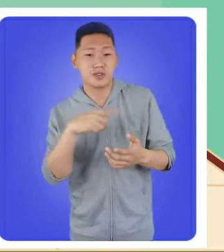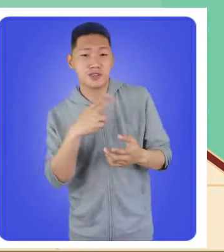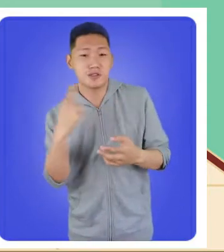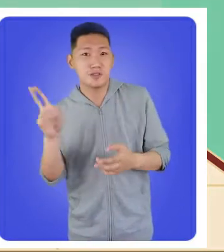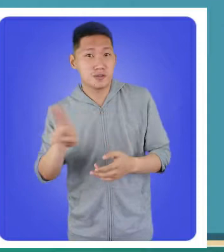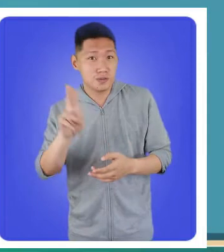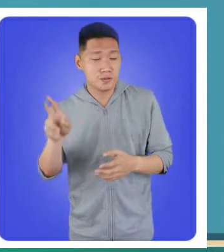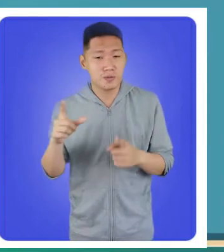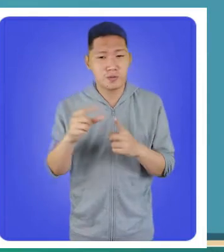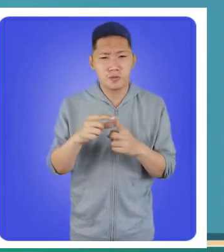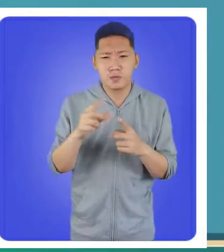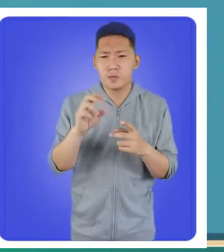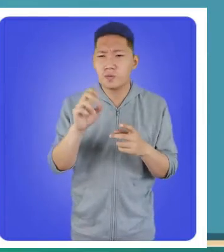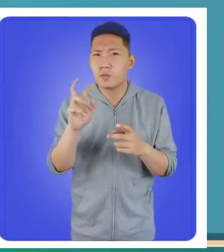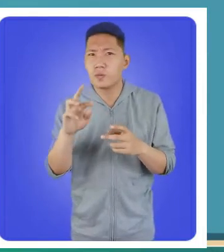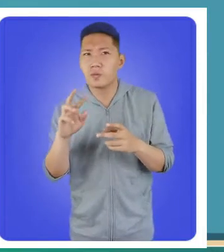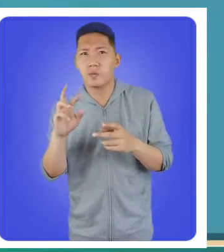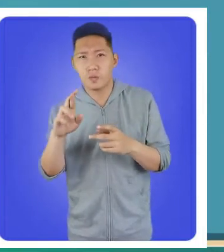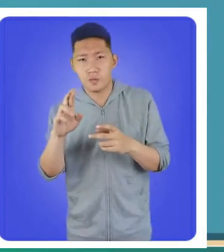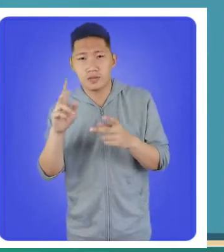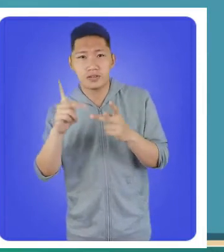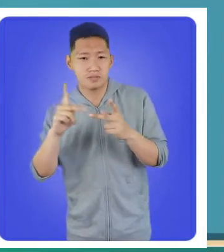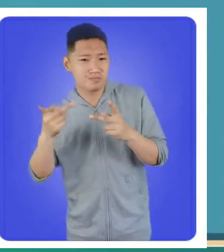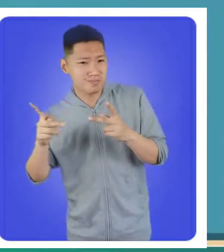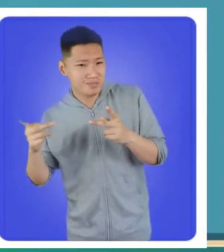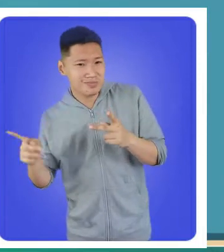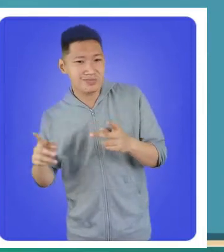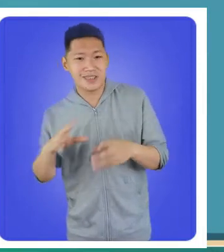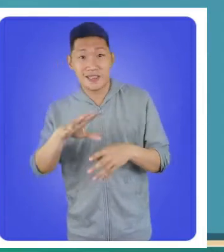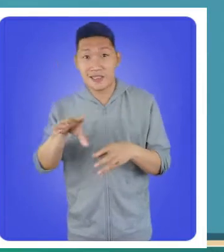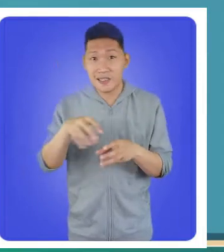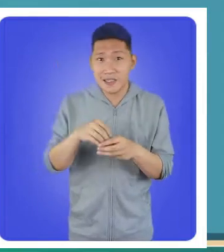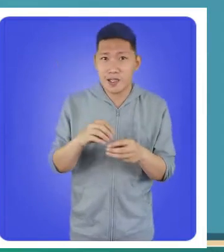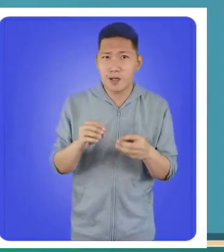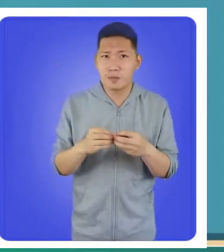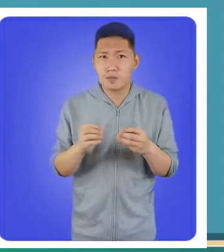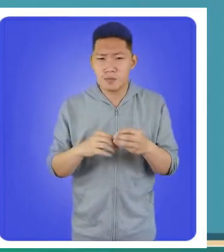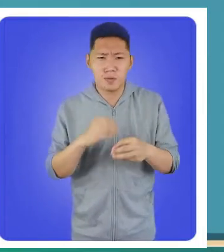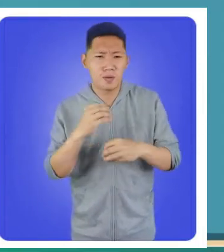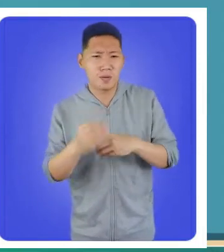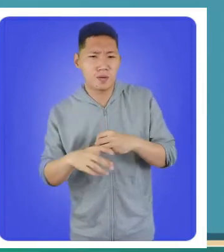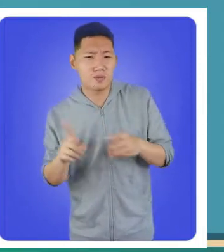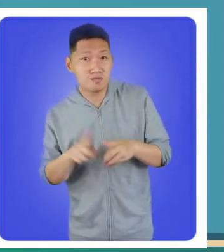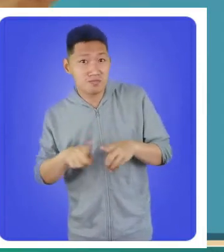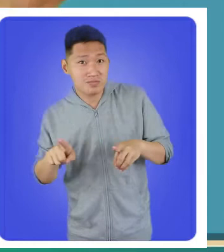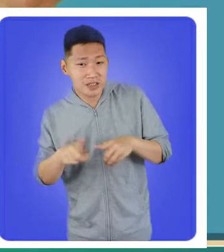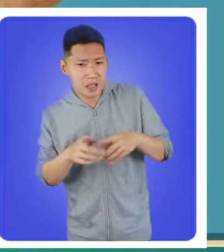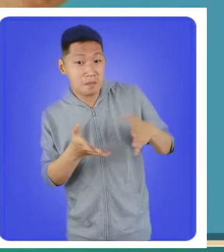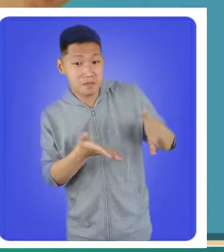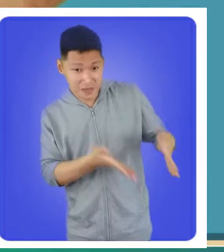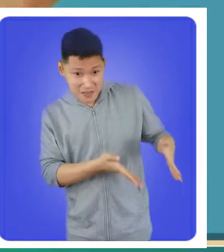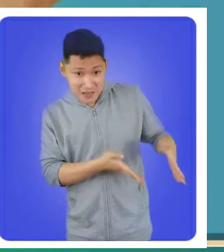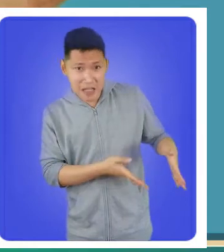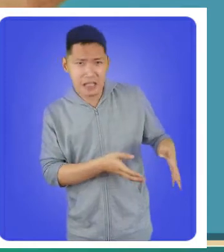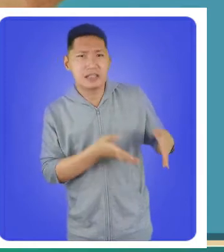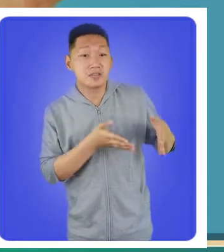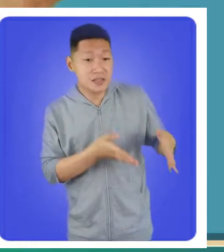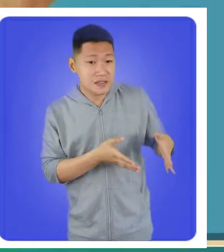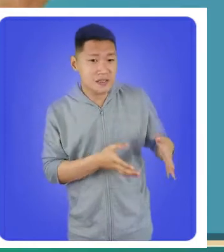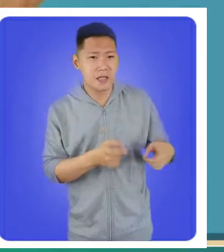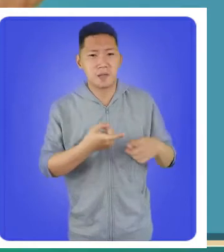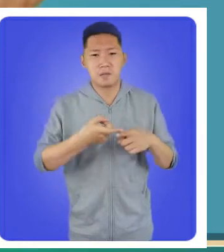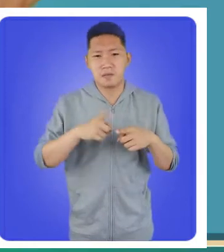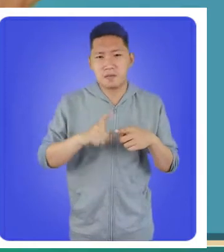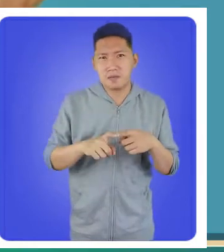or phrases in addition, moreover, also, besides, aside from